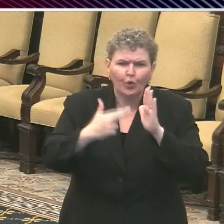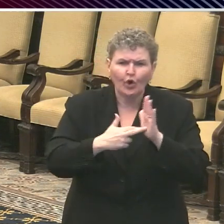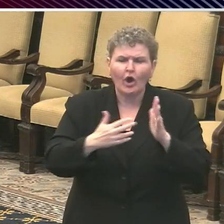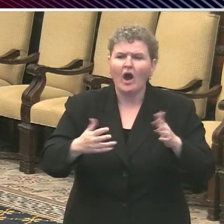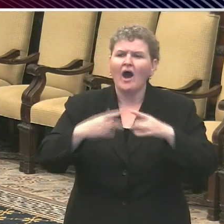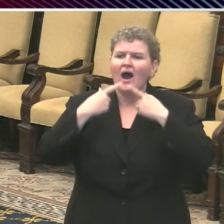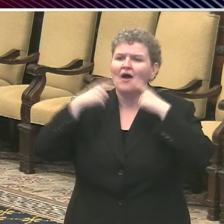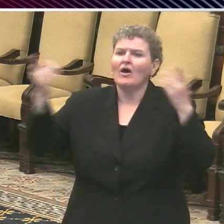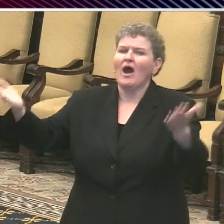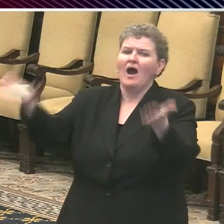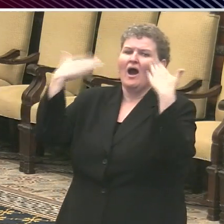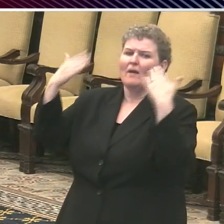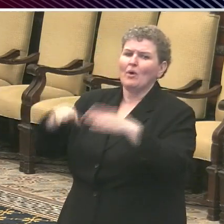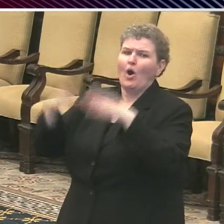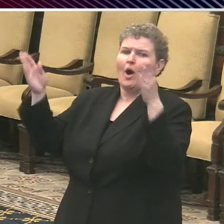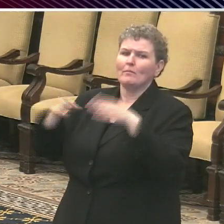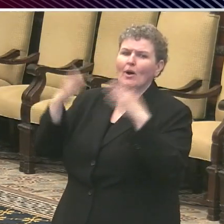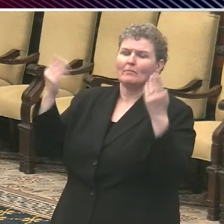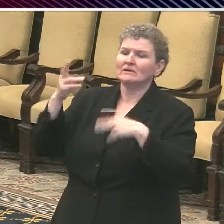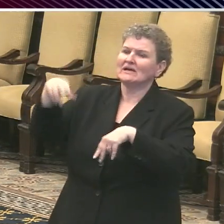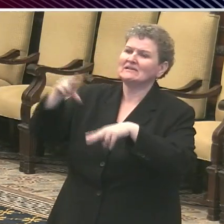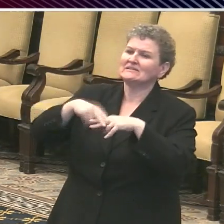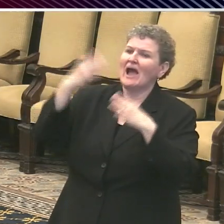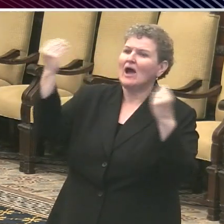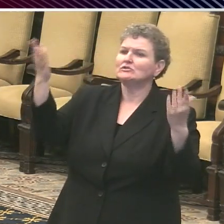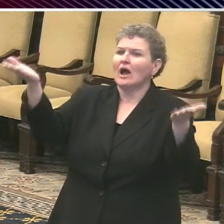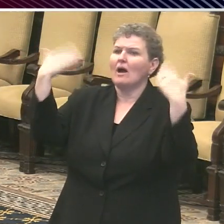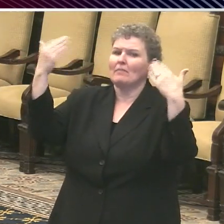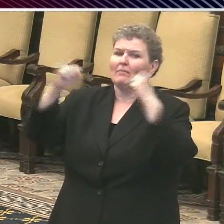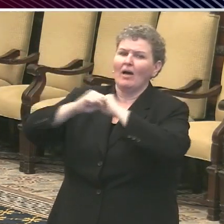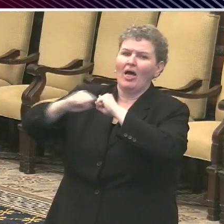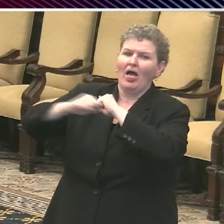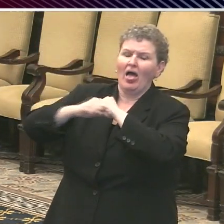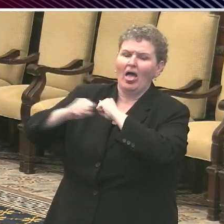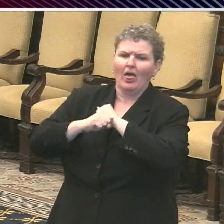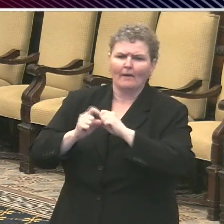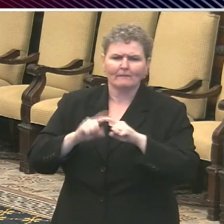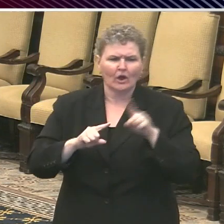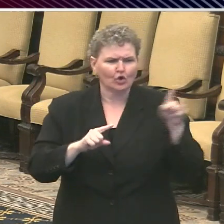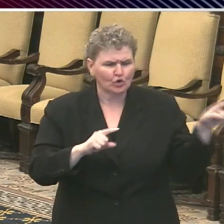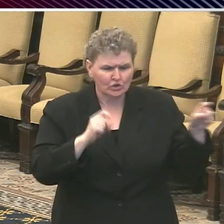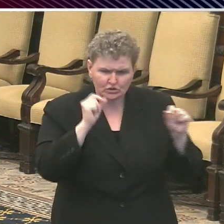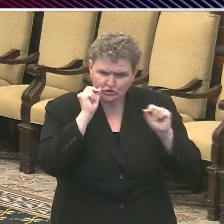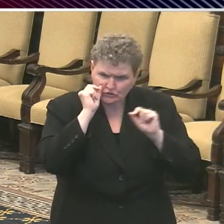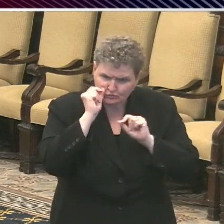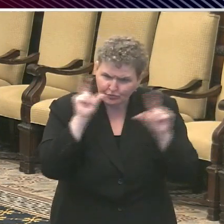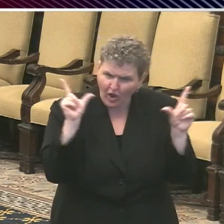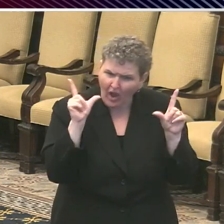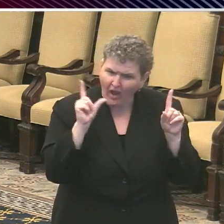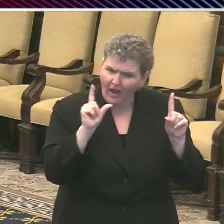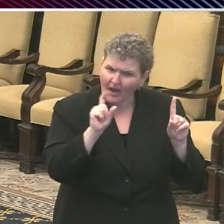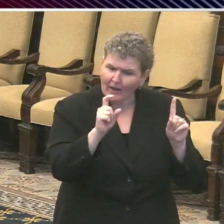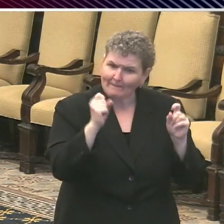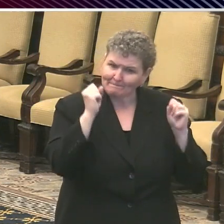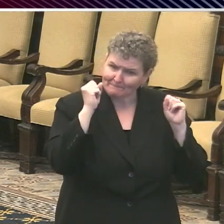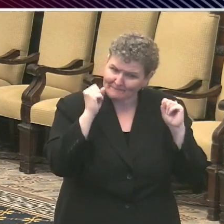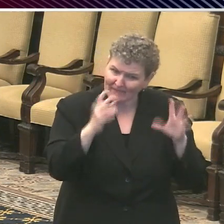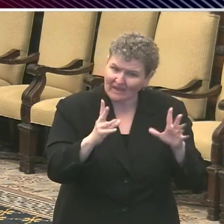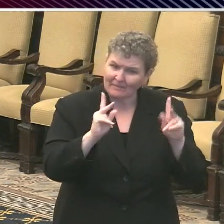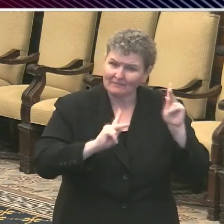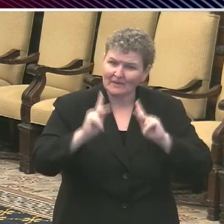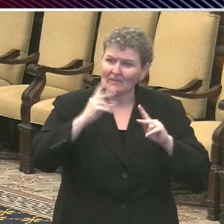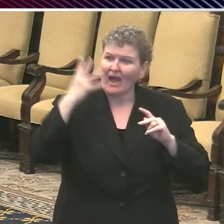going yellow on June 5th. Are you surprised, though, that so many